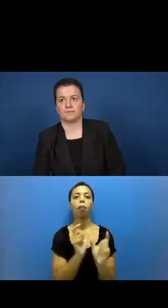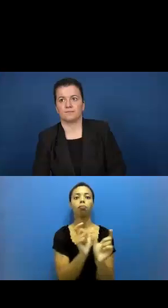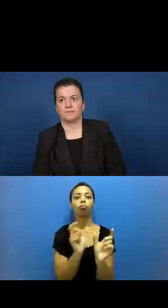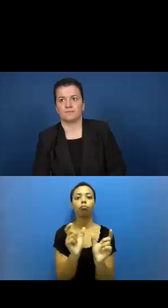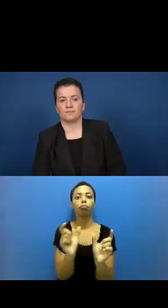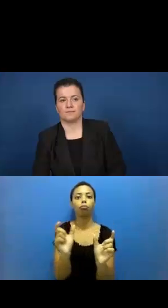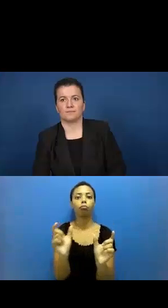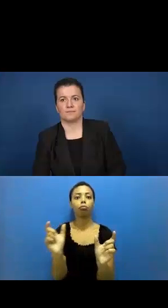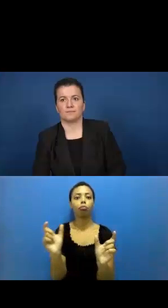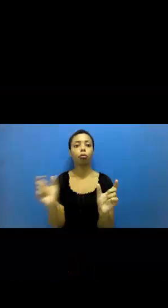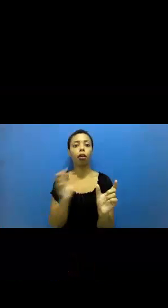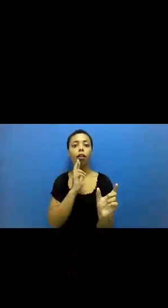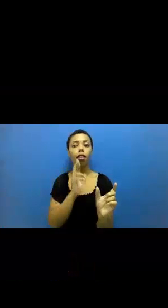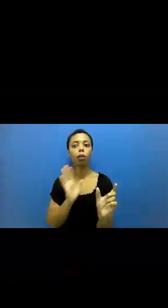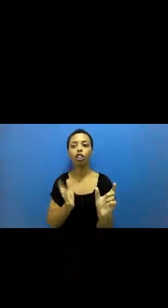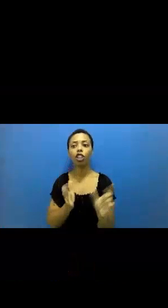"You are in the kitchen."